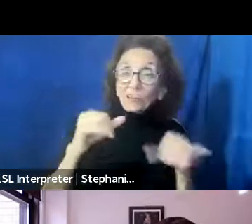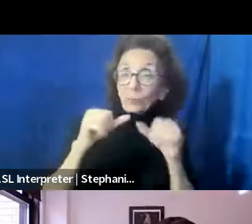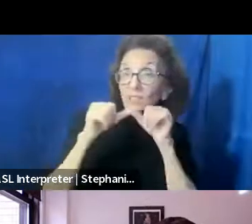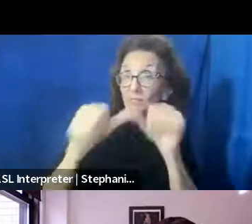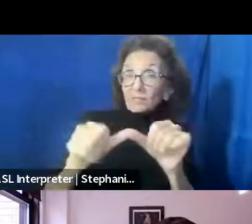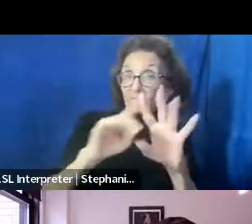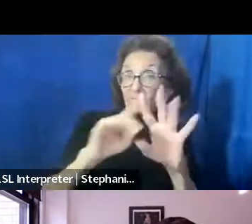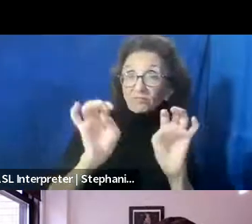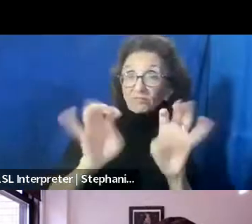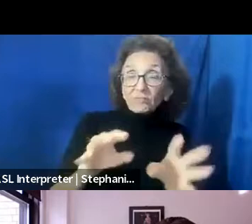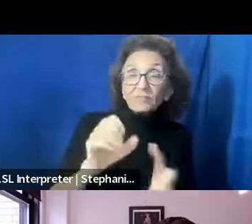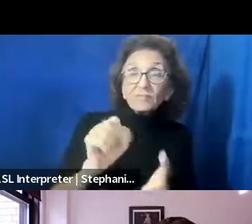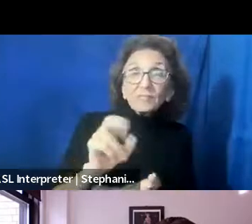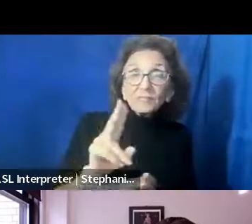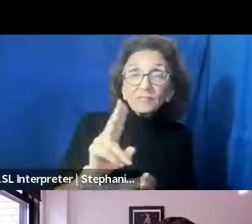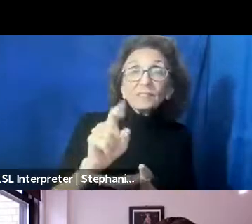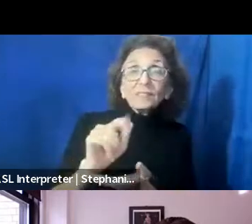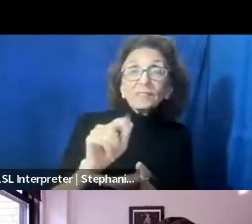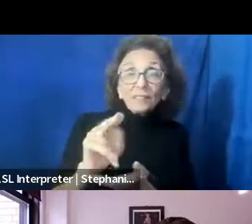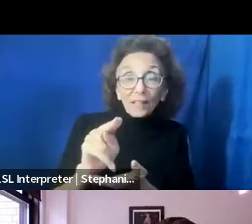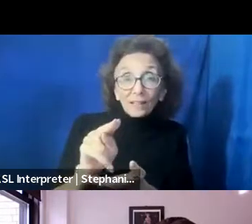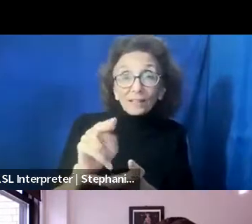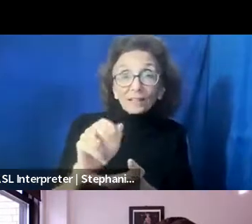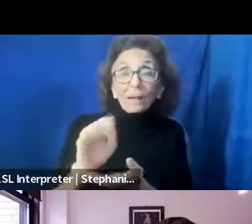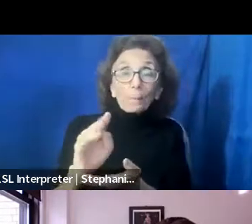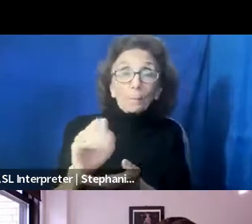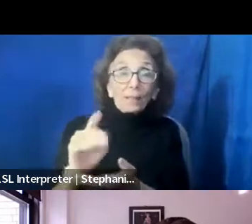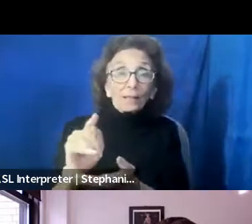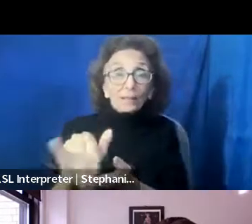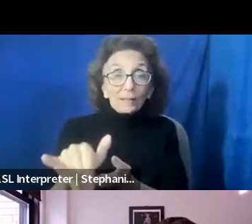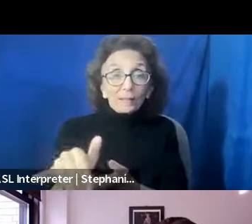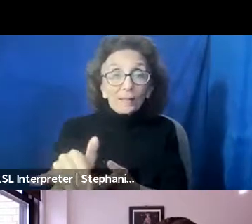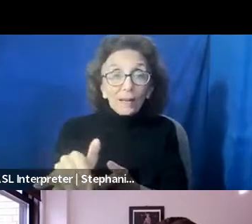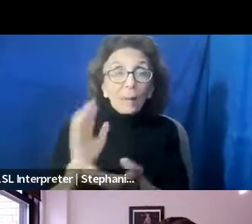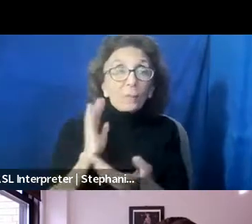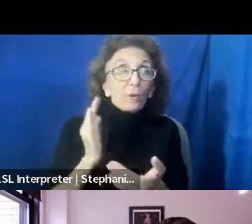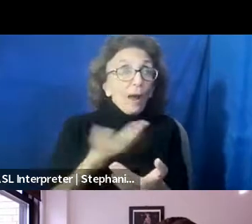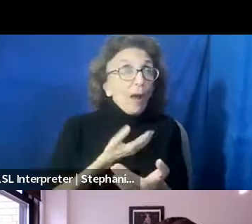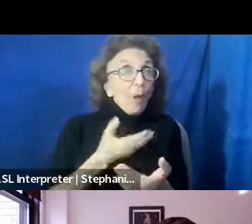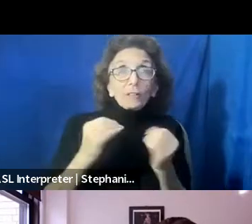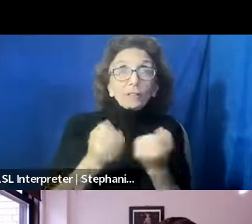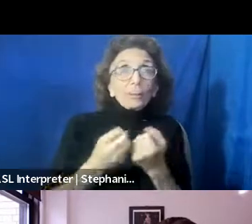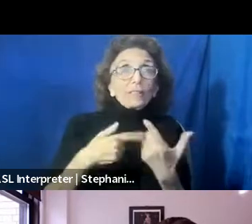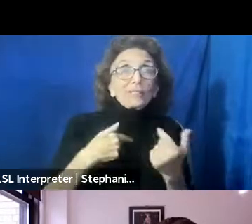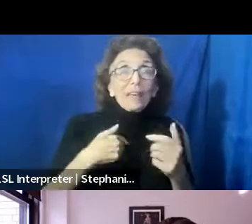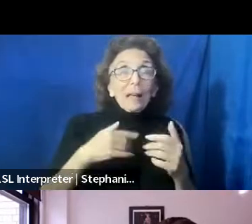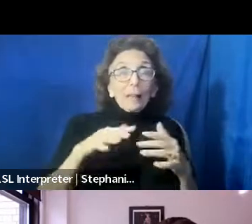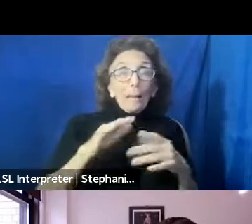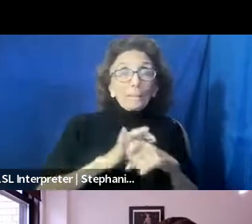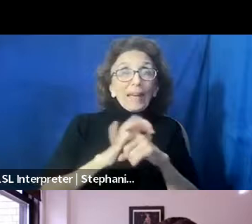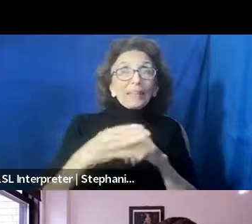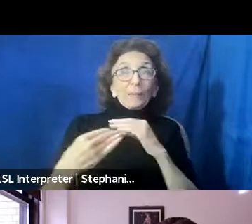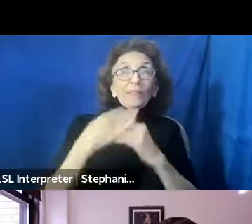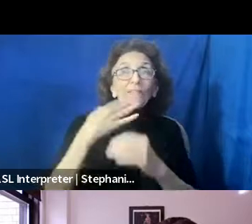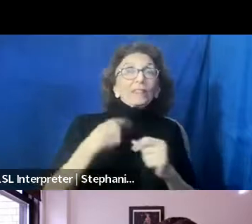For us, we're still coming out of the pandemic, so things aren't normal.